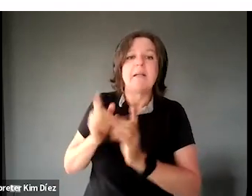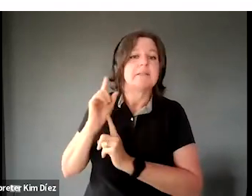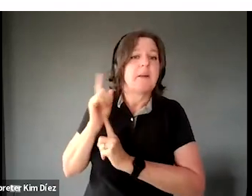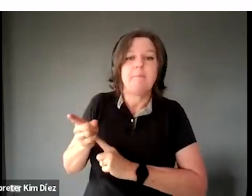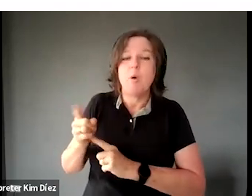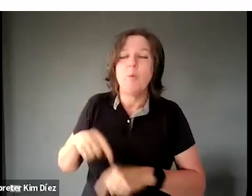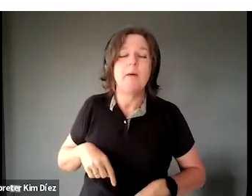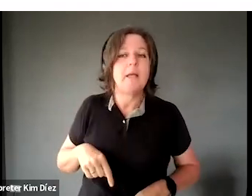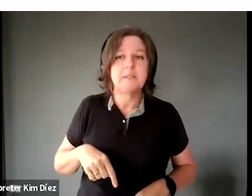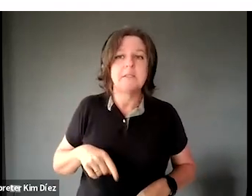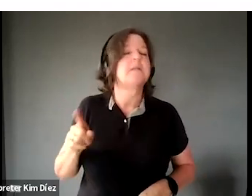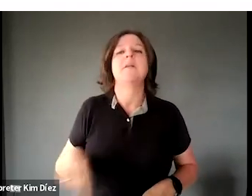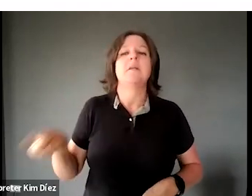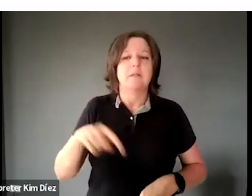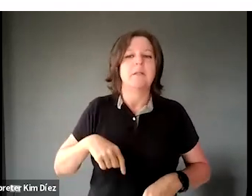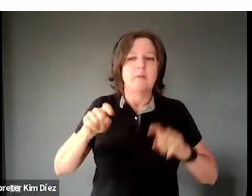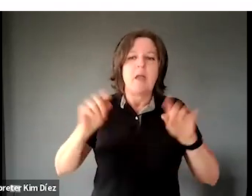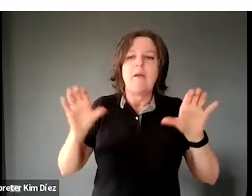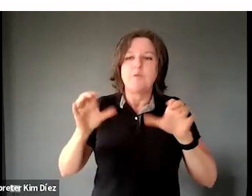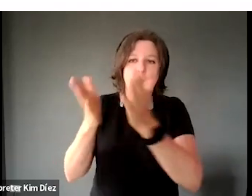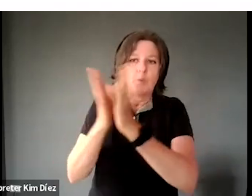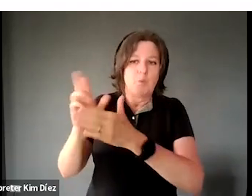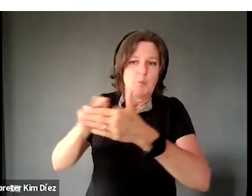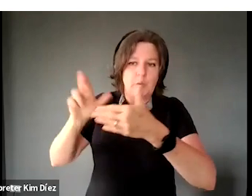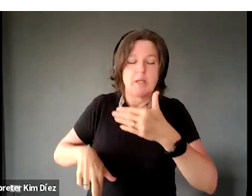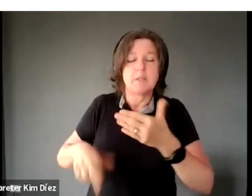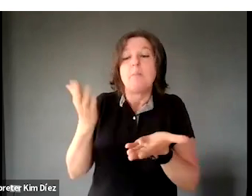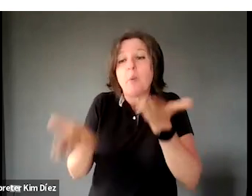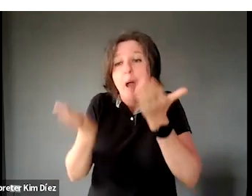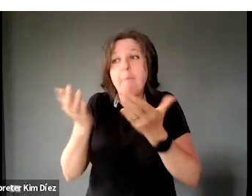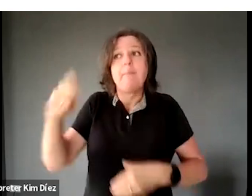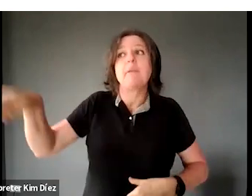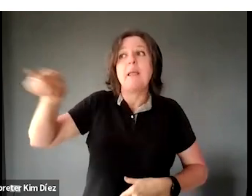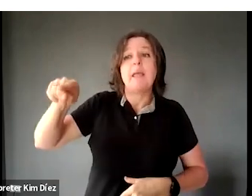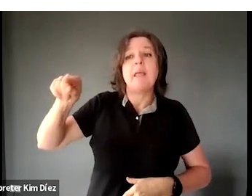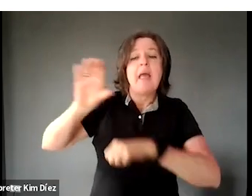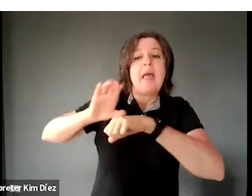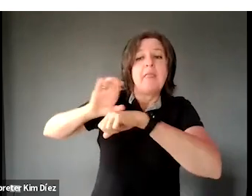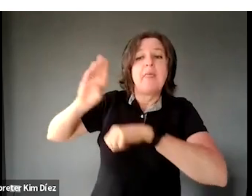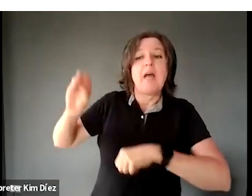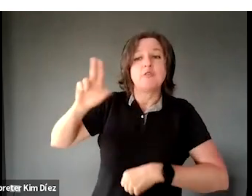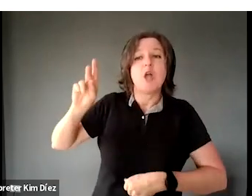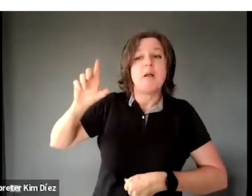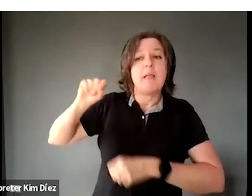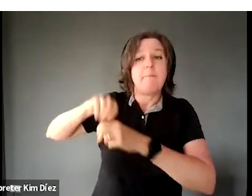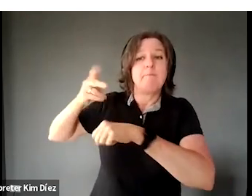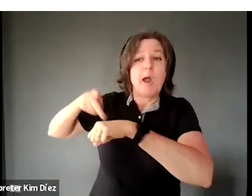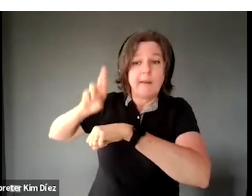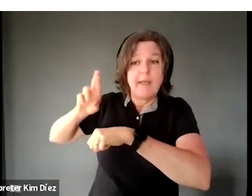it's something that we should reflect upon before in case a potential buyer wants those